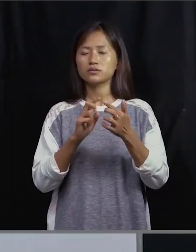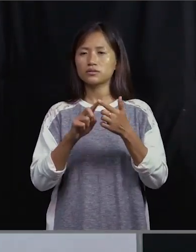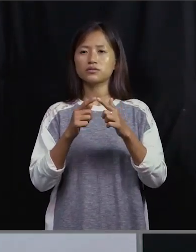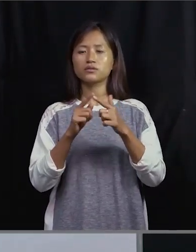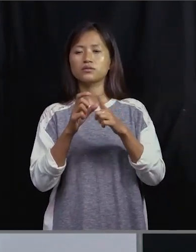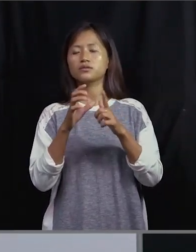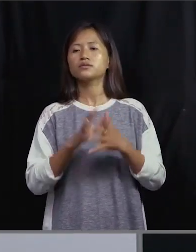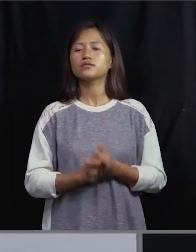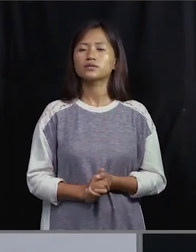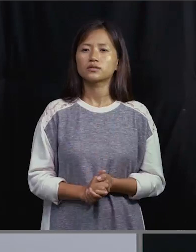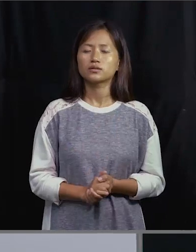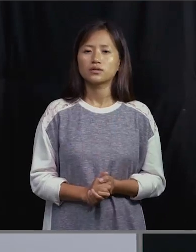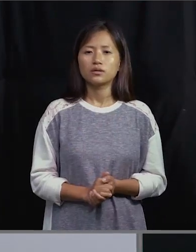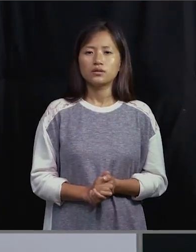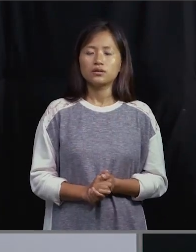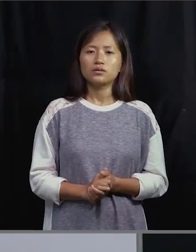examples of, you know,